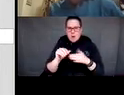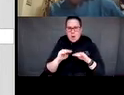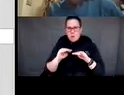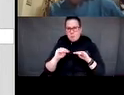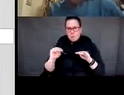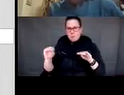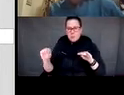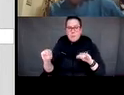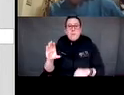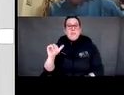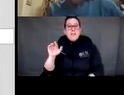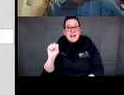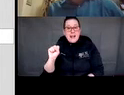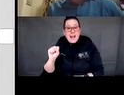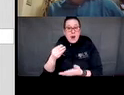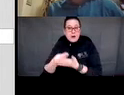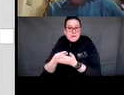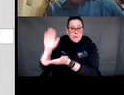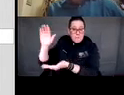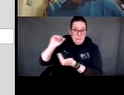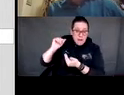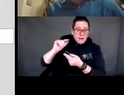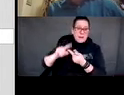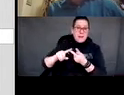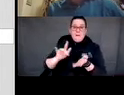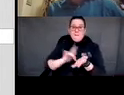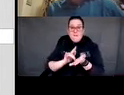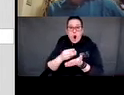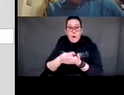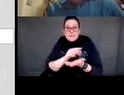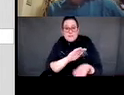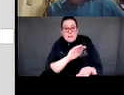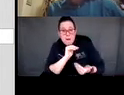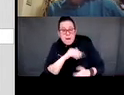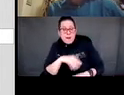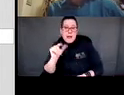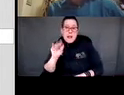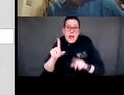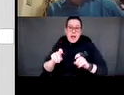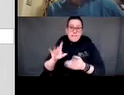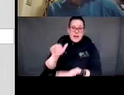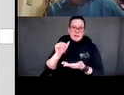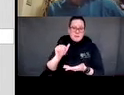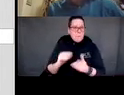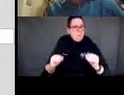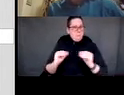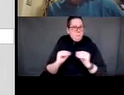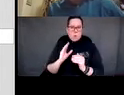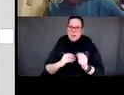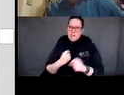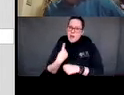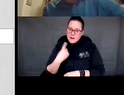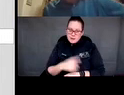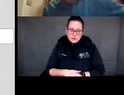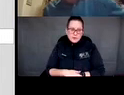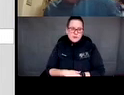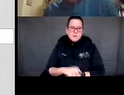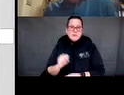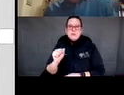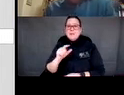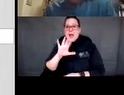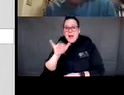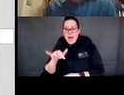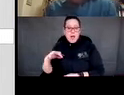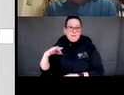money. Our other revenue, like our pharmacy revenue and lab testing, was well above last year, and then salary and benefits. So